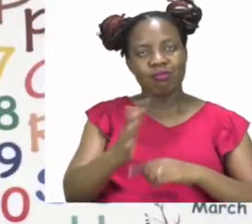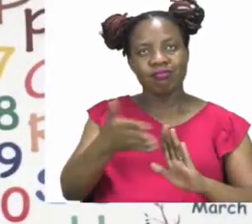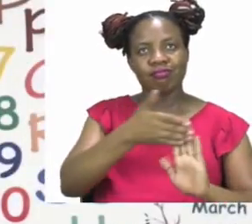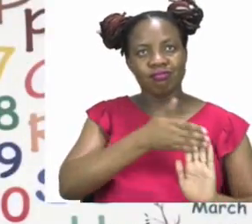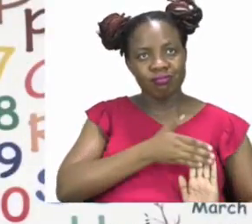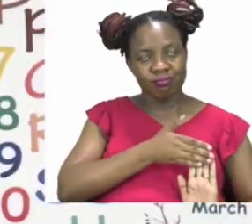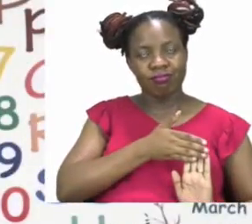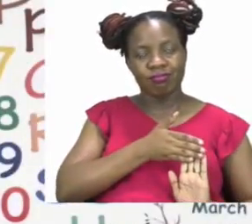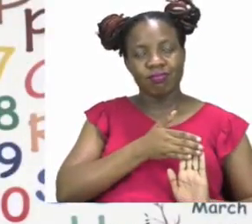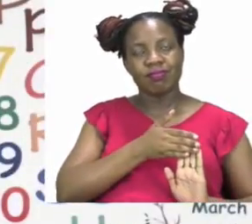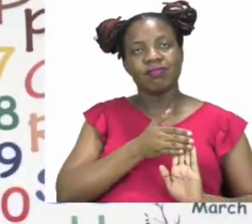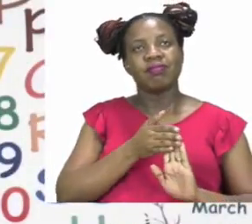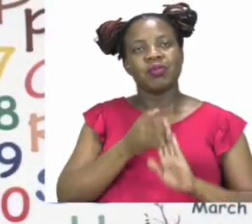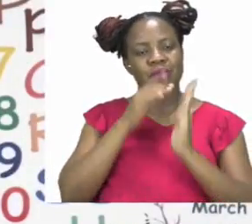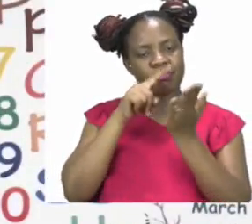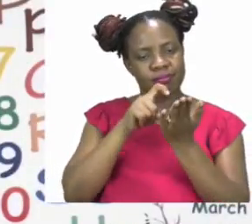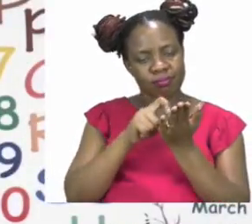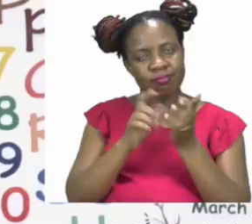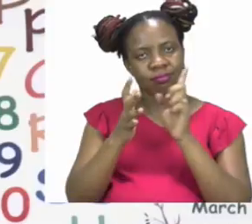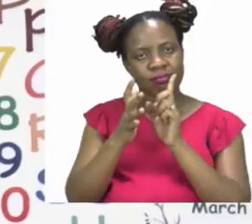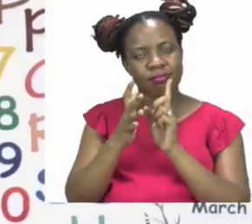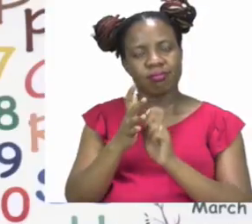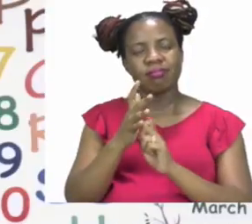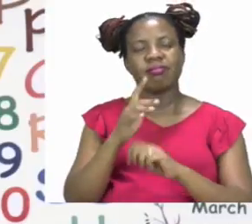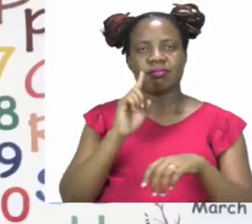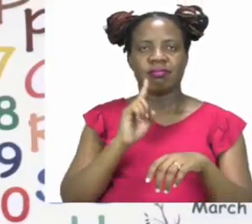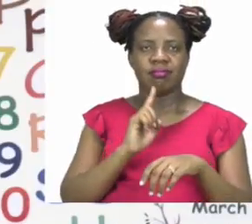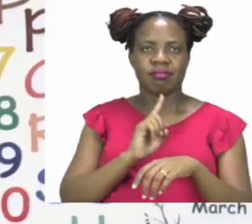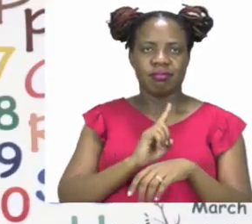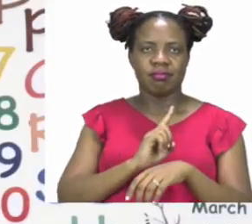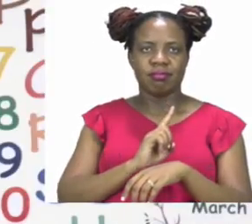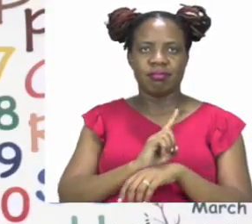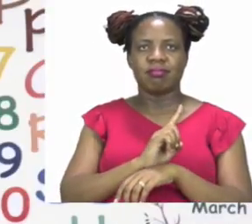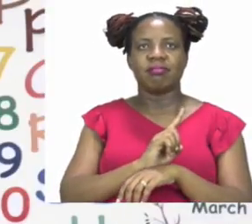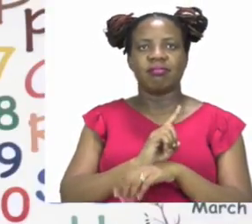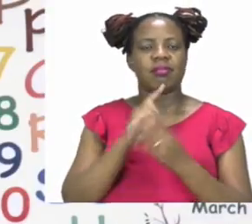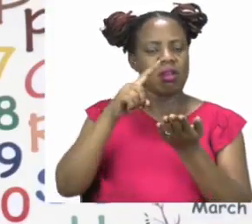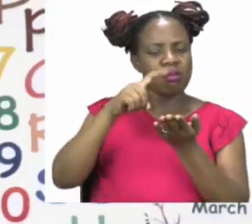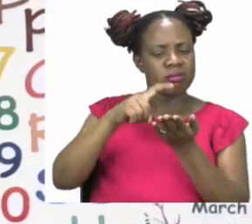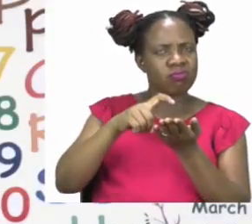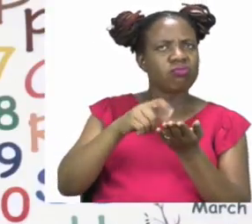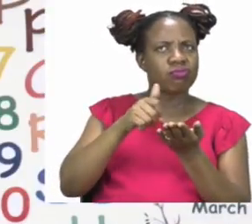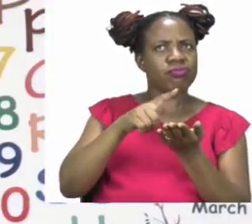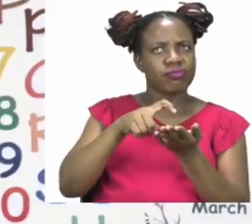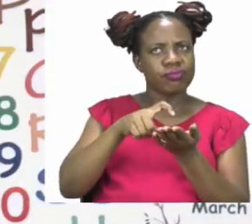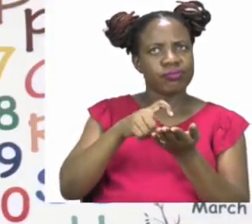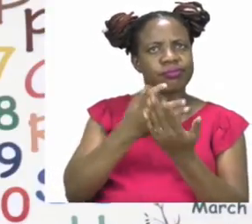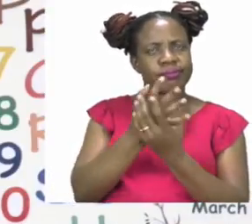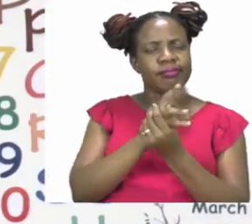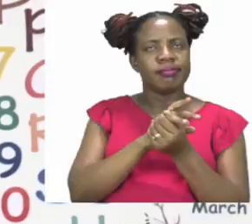let's sanitize. Now let's make sure we put enough sanitizer on our hands. Rub